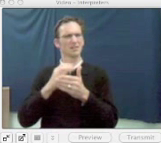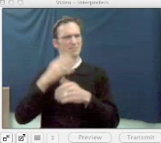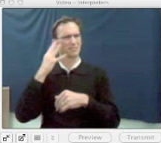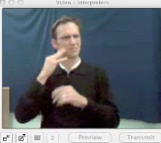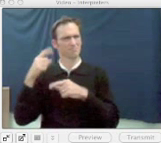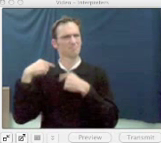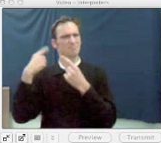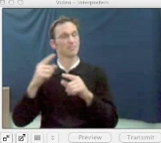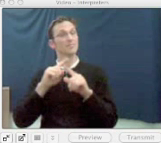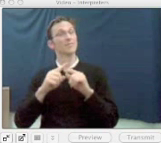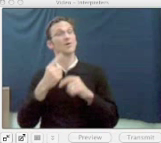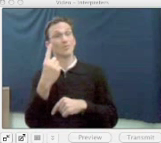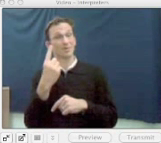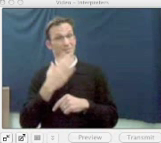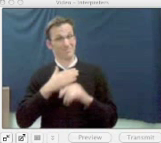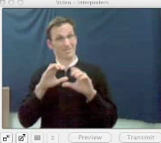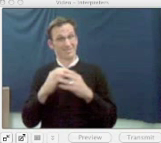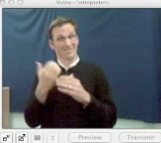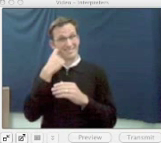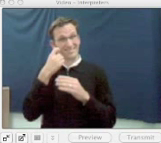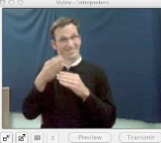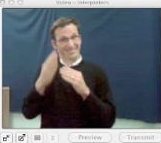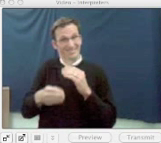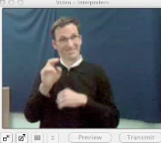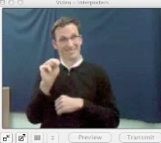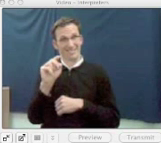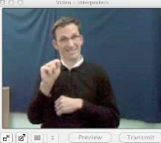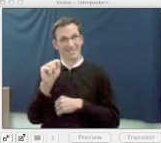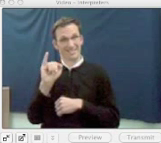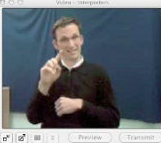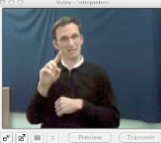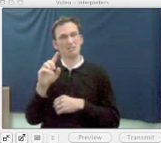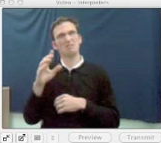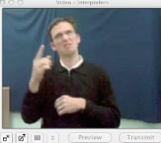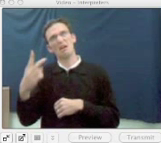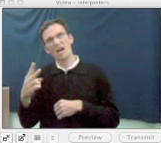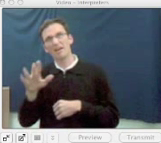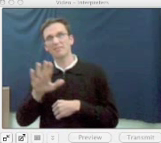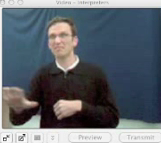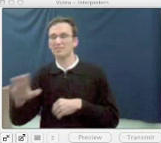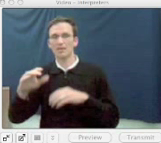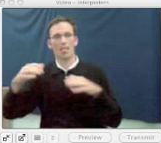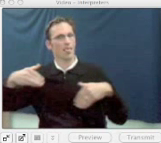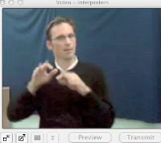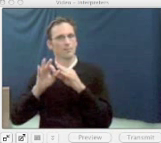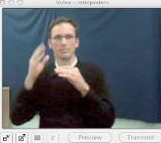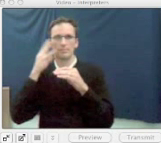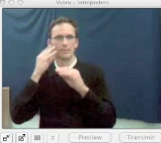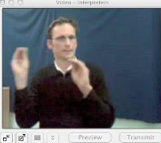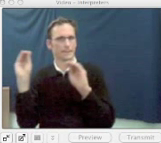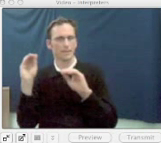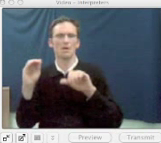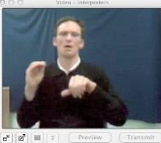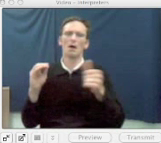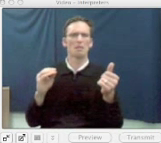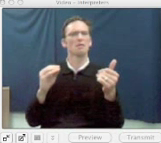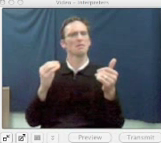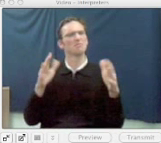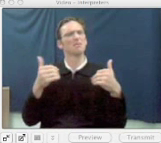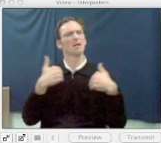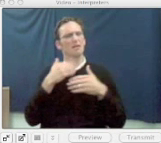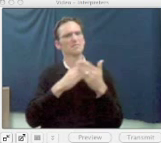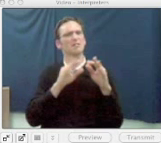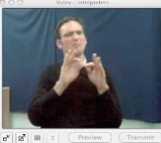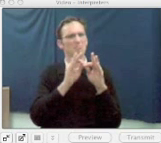at NTID. I would say half the class don't have any interpreting experience, the other half does. And eventually they all get caught up with each